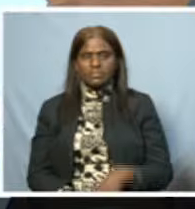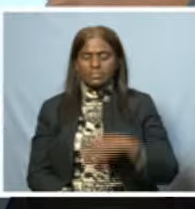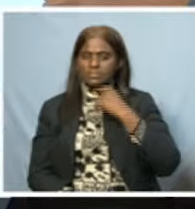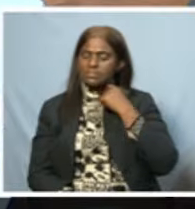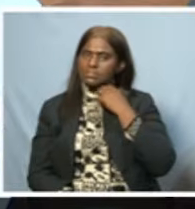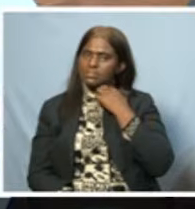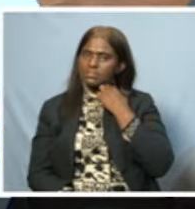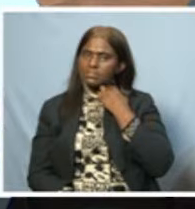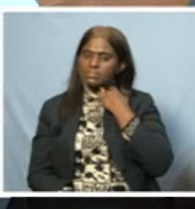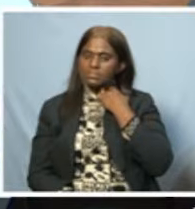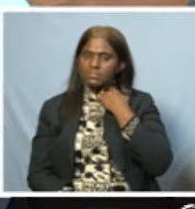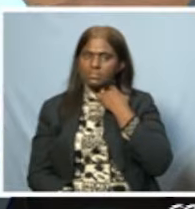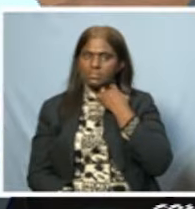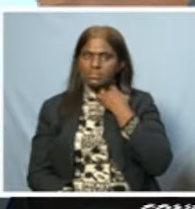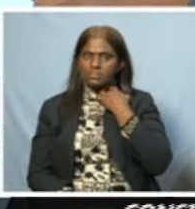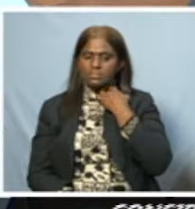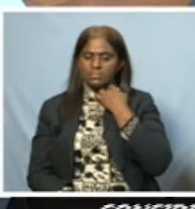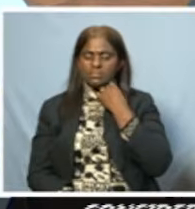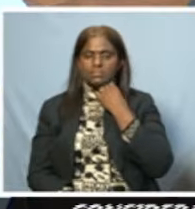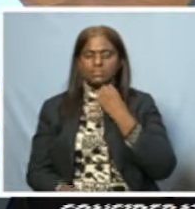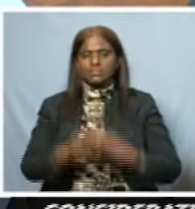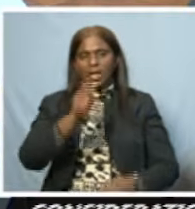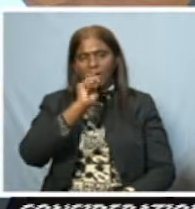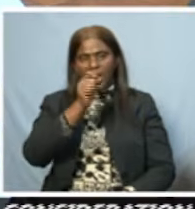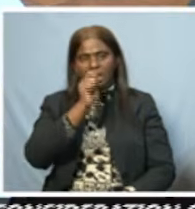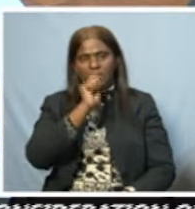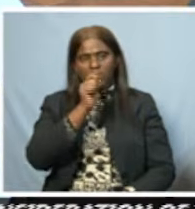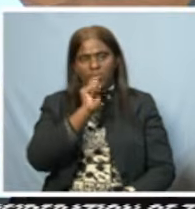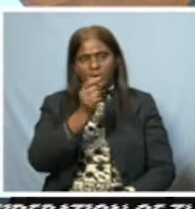implemented program? Honorable microphone.